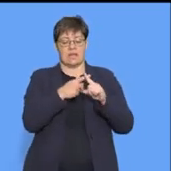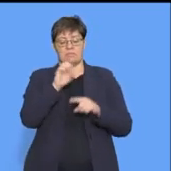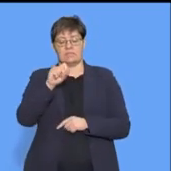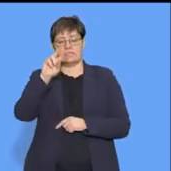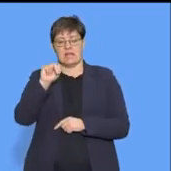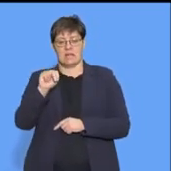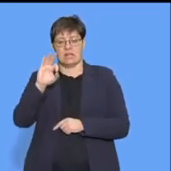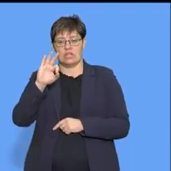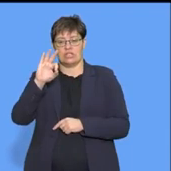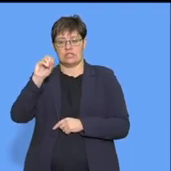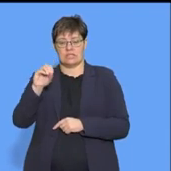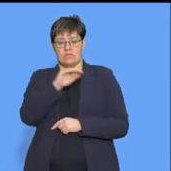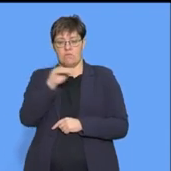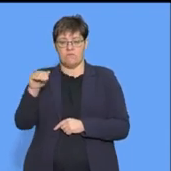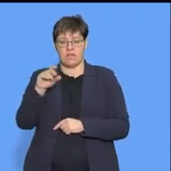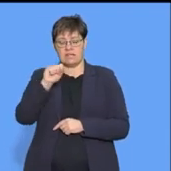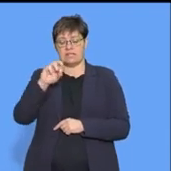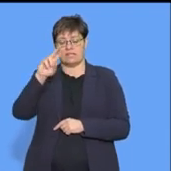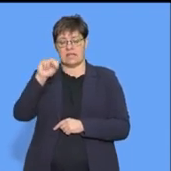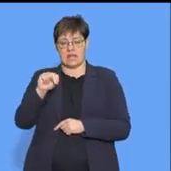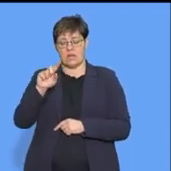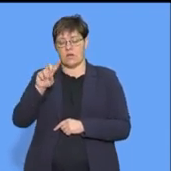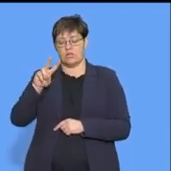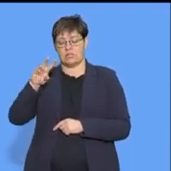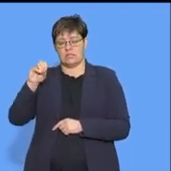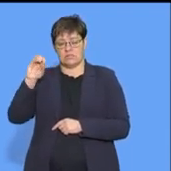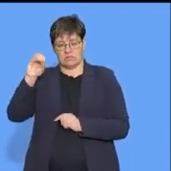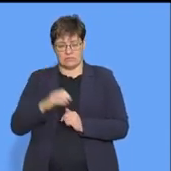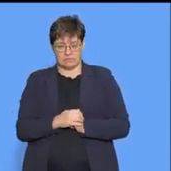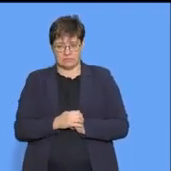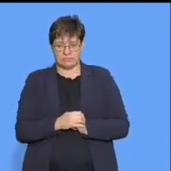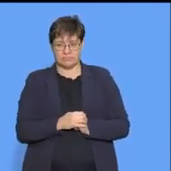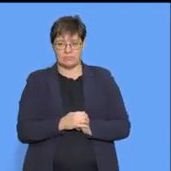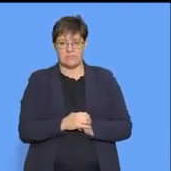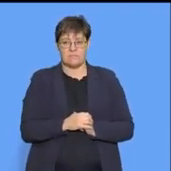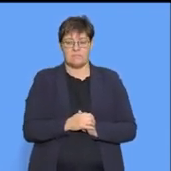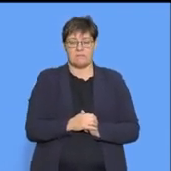it's going to be 3 times sine of 30